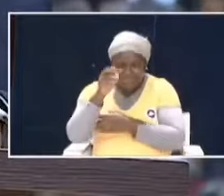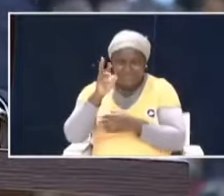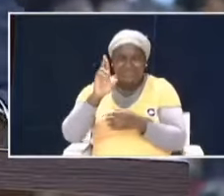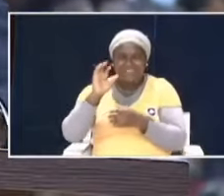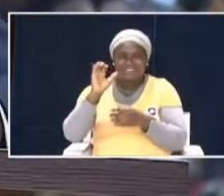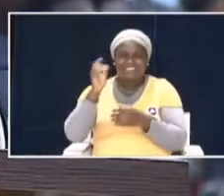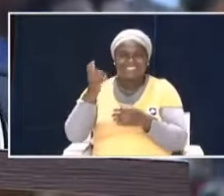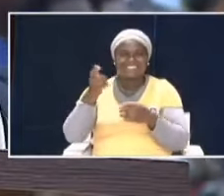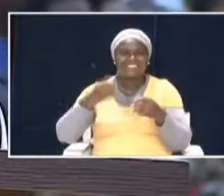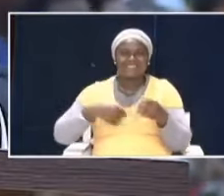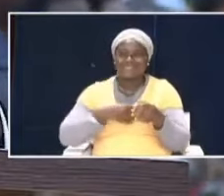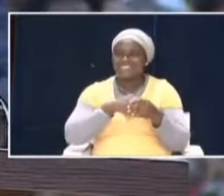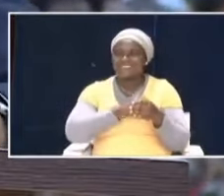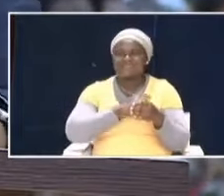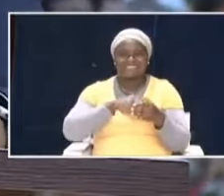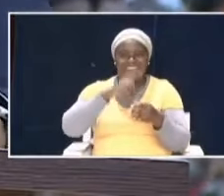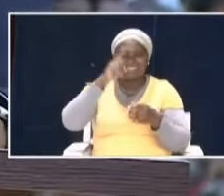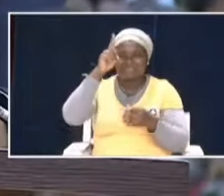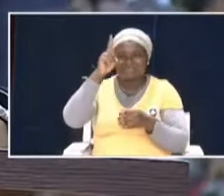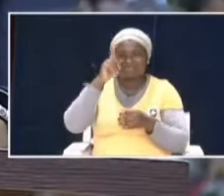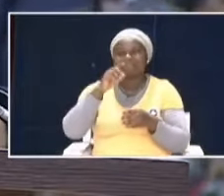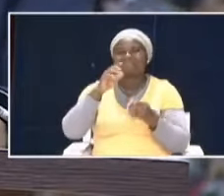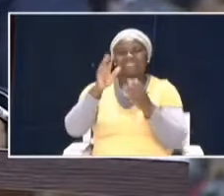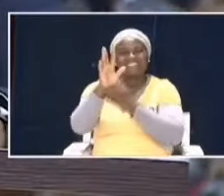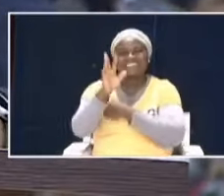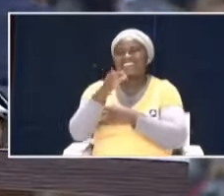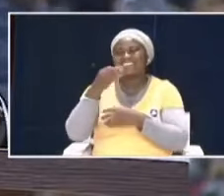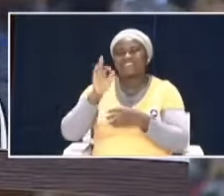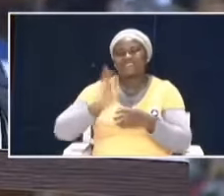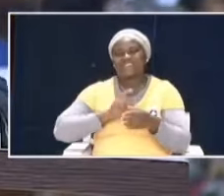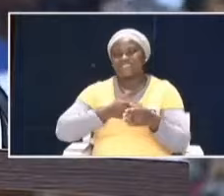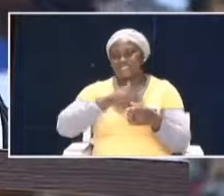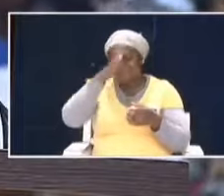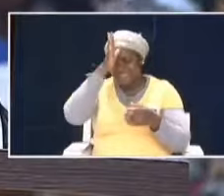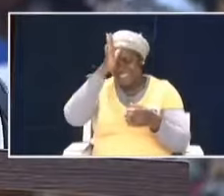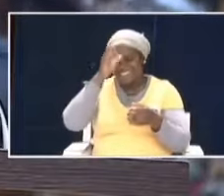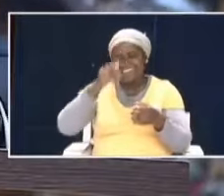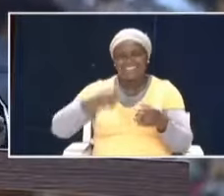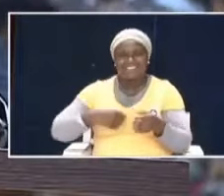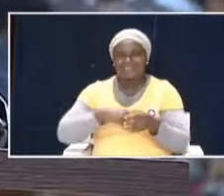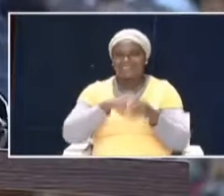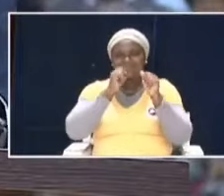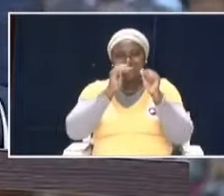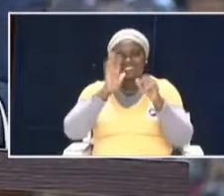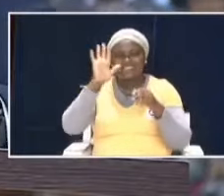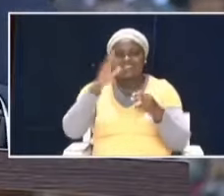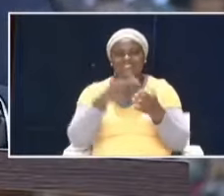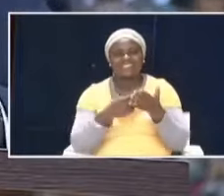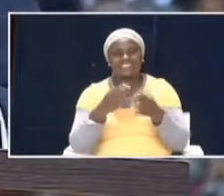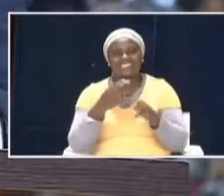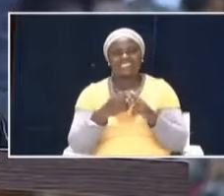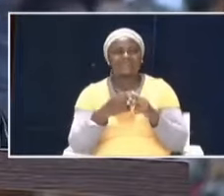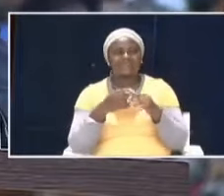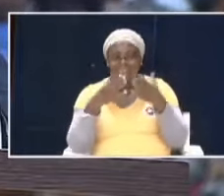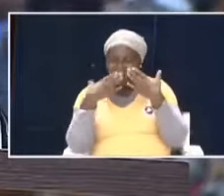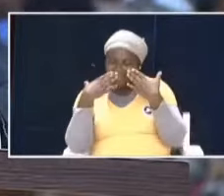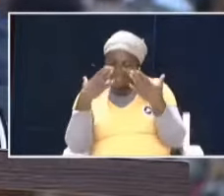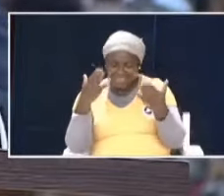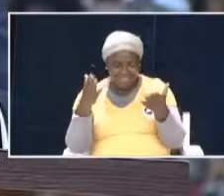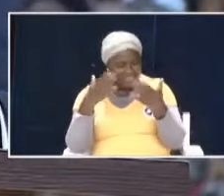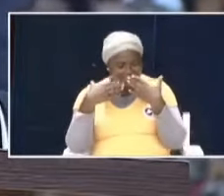of God, we appreciate you. The God of our Father, Daddy Gio, we bless your holy name. Thank you,